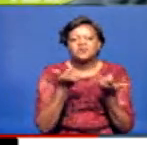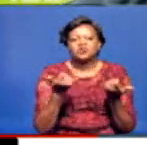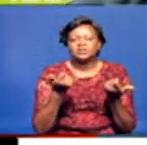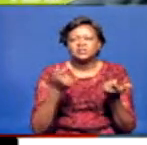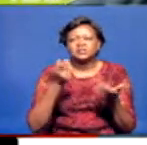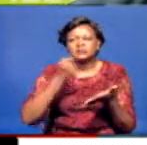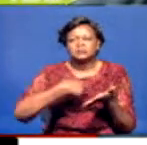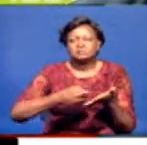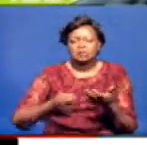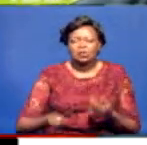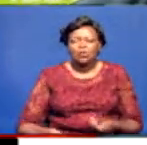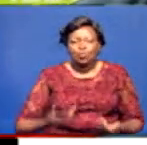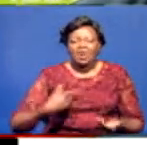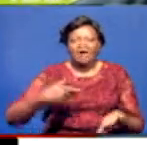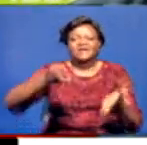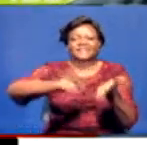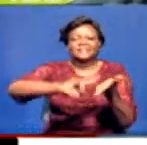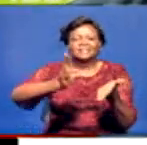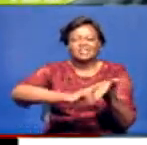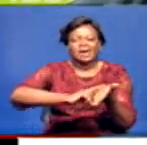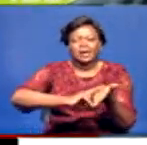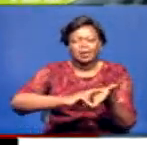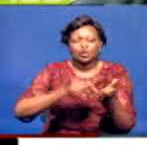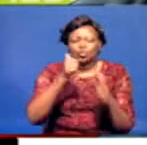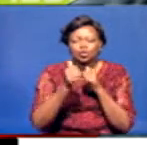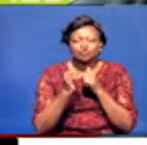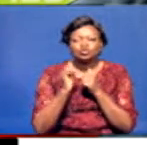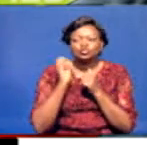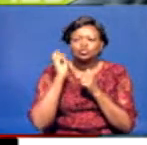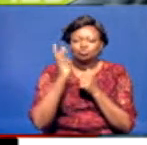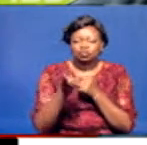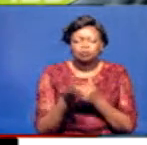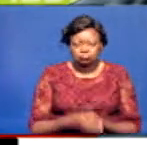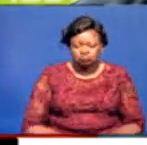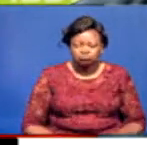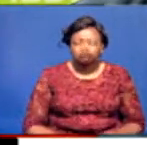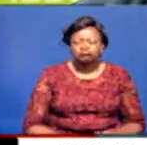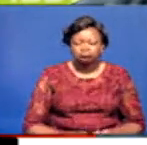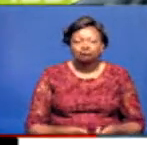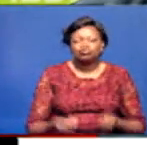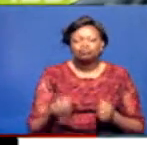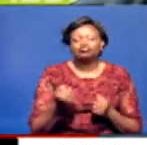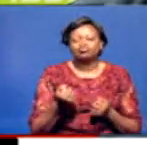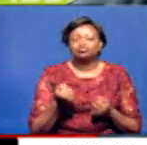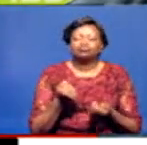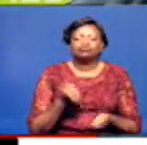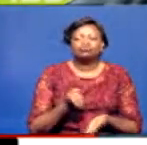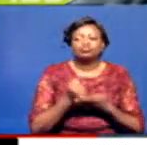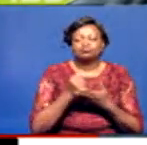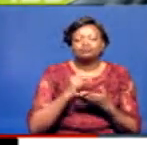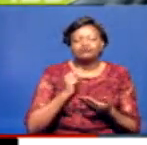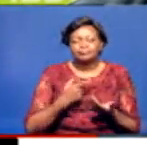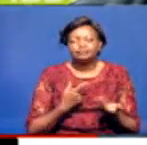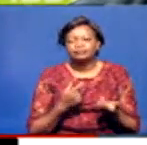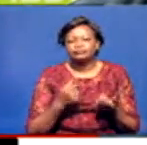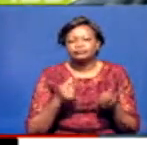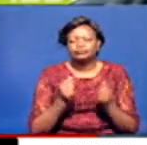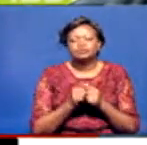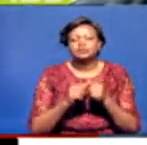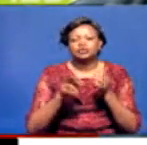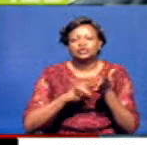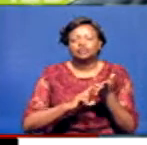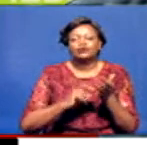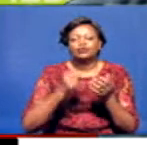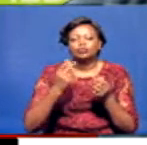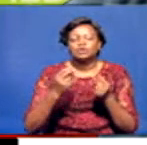a register which we build on the register for 2017 elections, 19.6. We